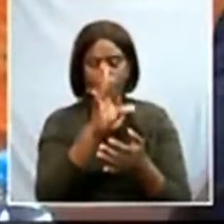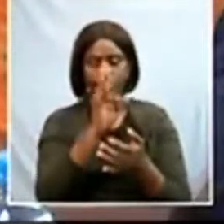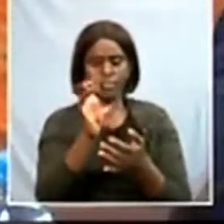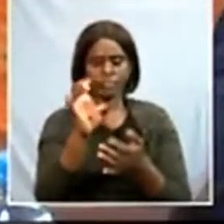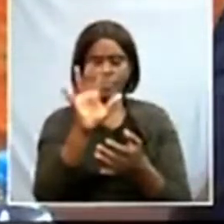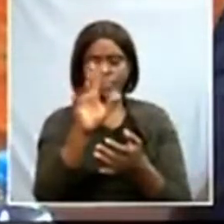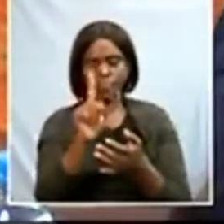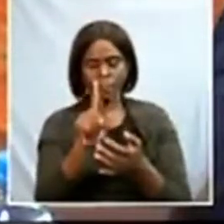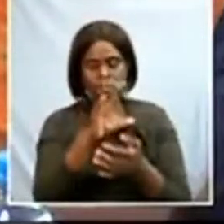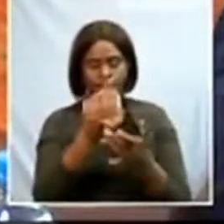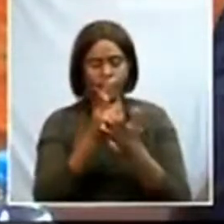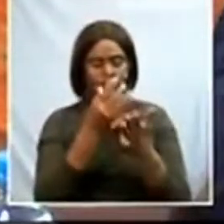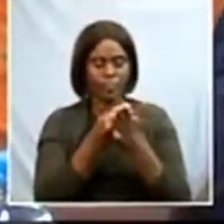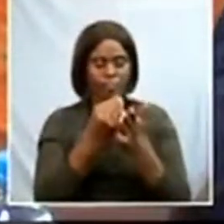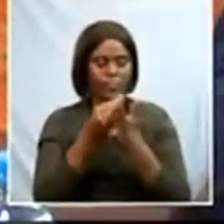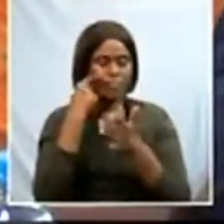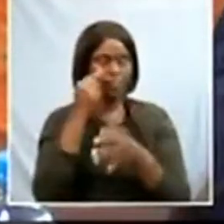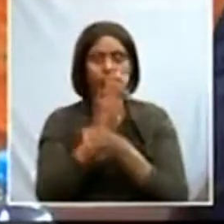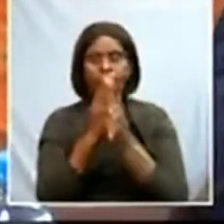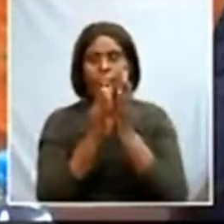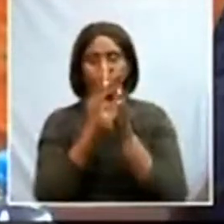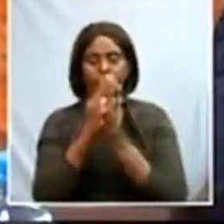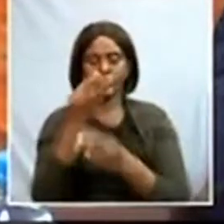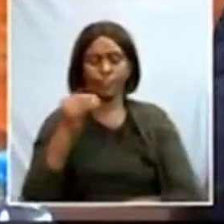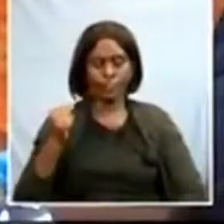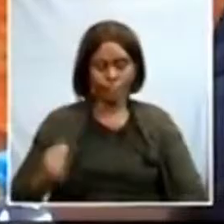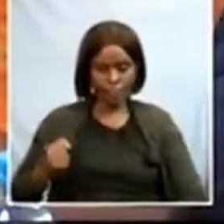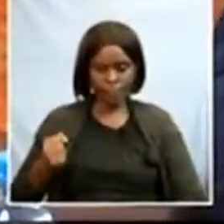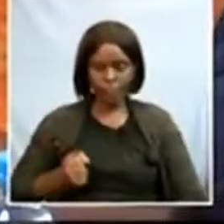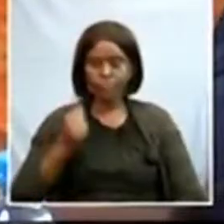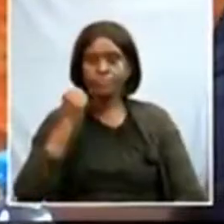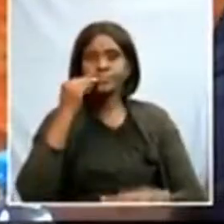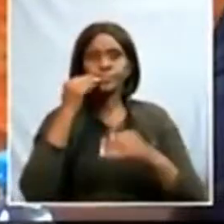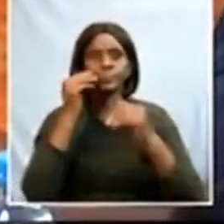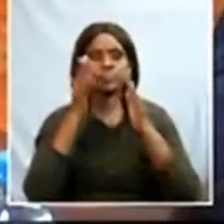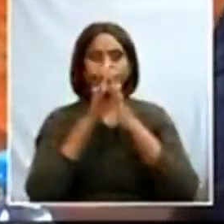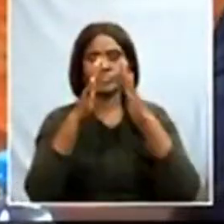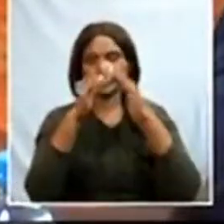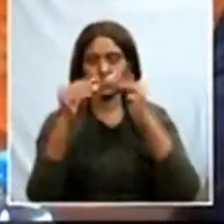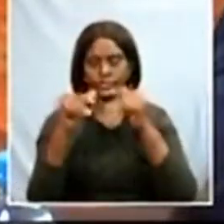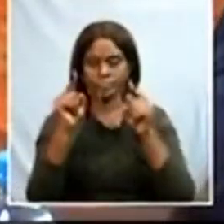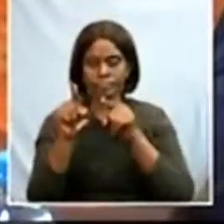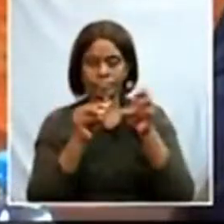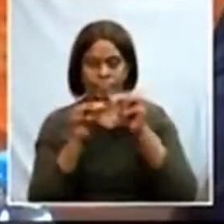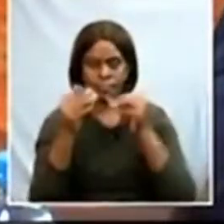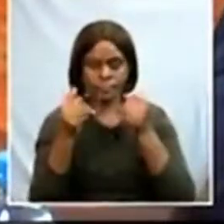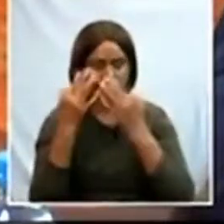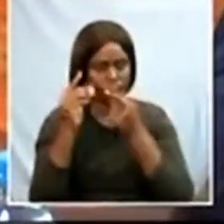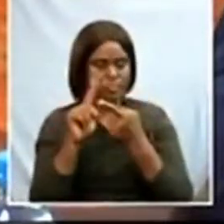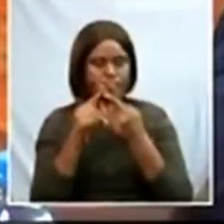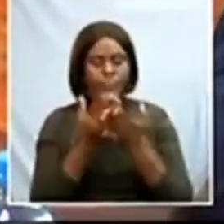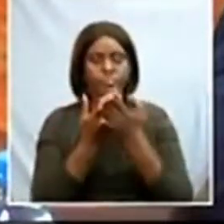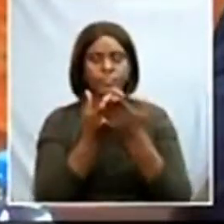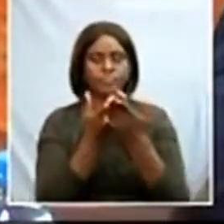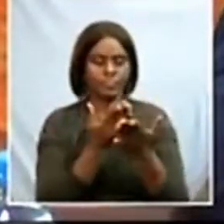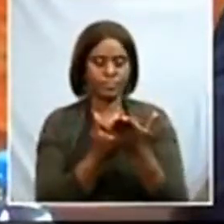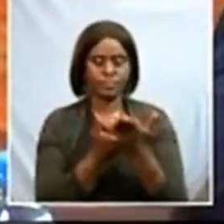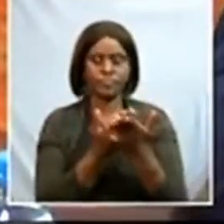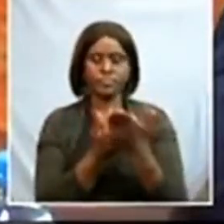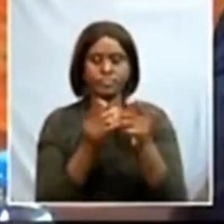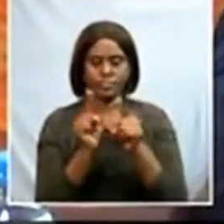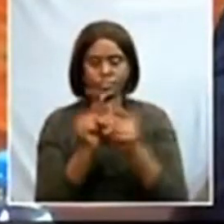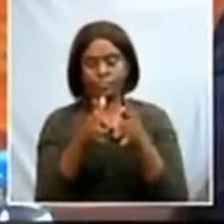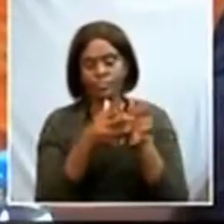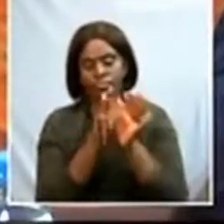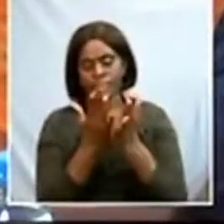936,751 were funds for the construction of chief's palaces. Action taken, management wishes to submit that the